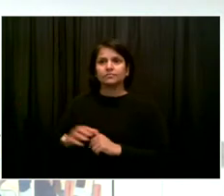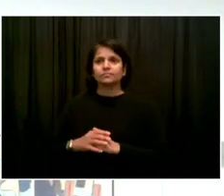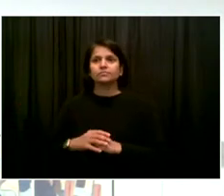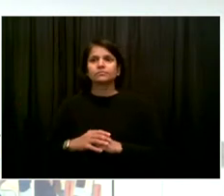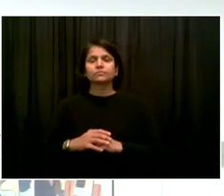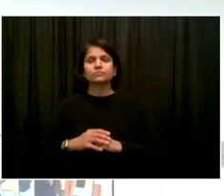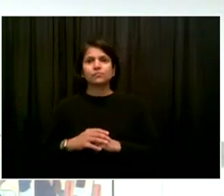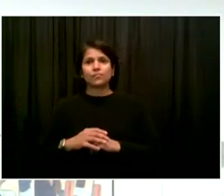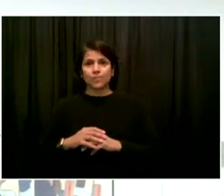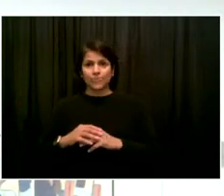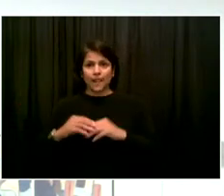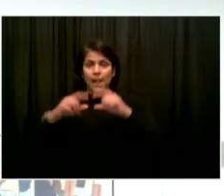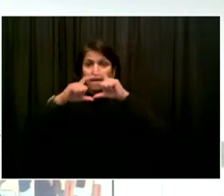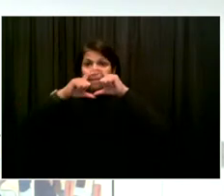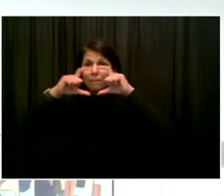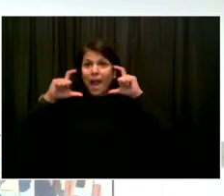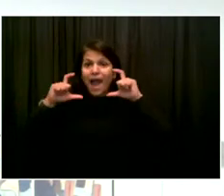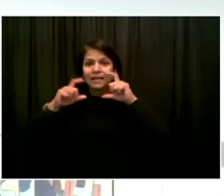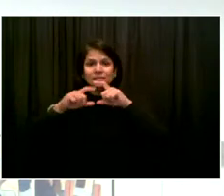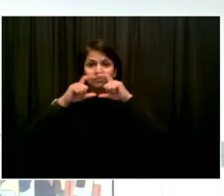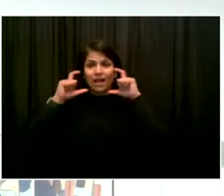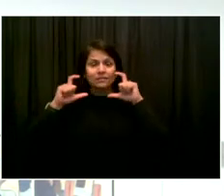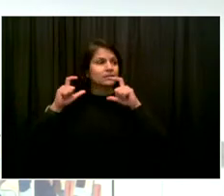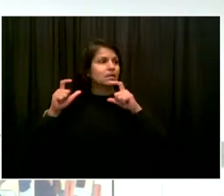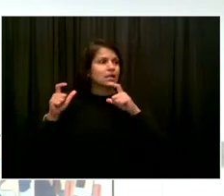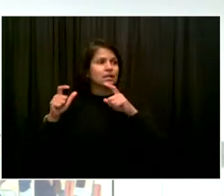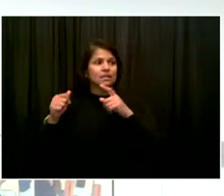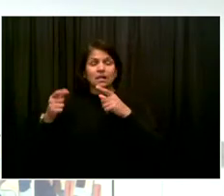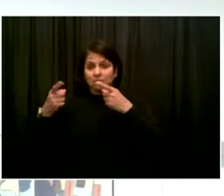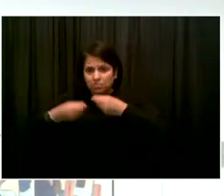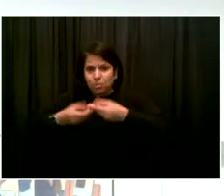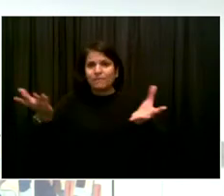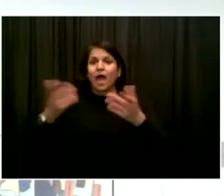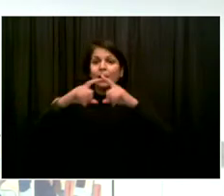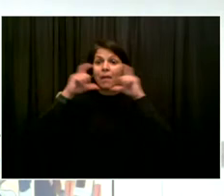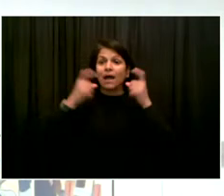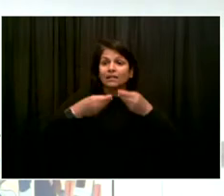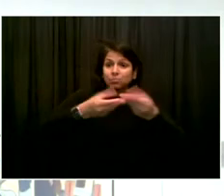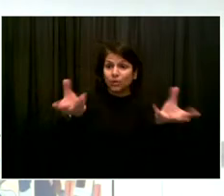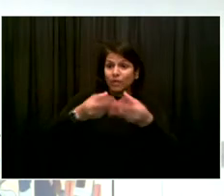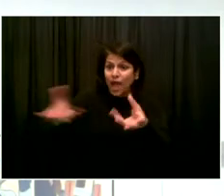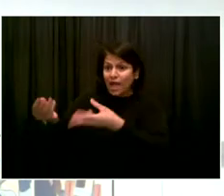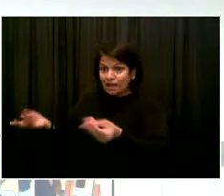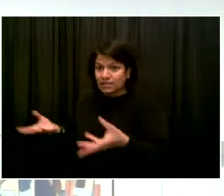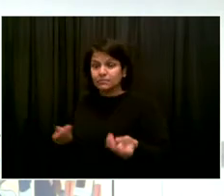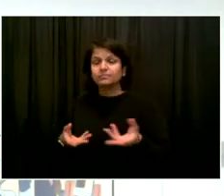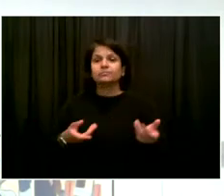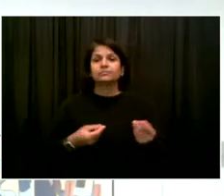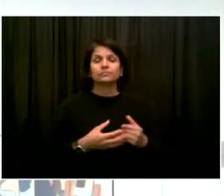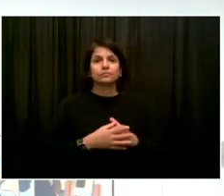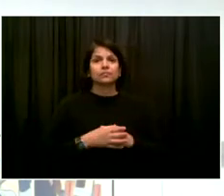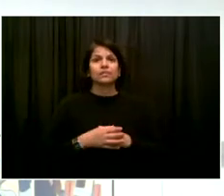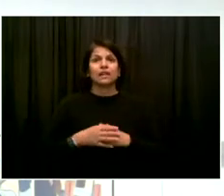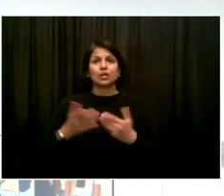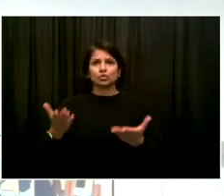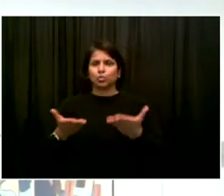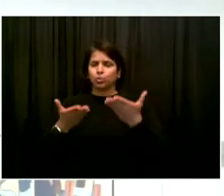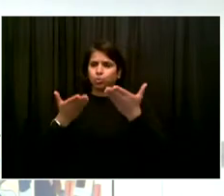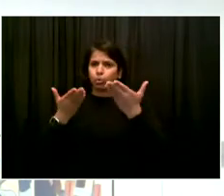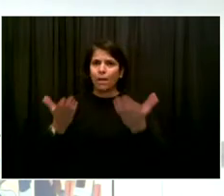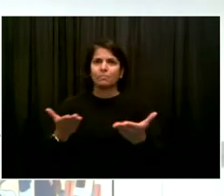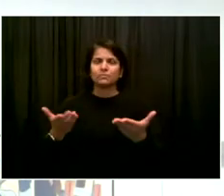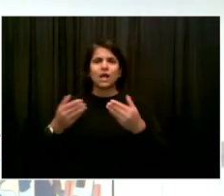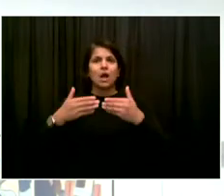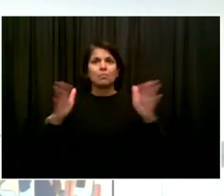in classrooms as well as to staff. And we will encourage wide testing of students and staff ahead of the first day of school through